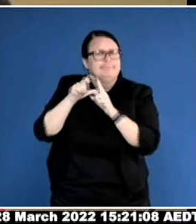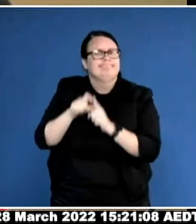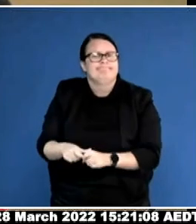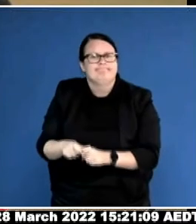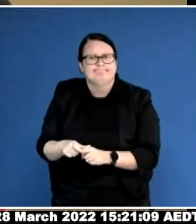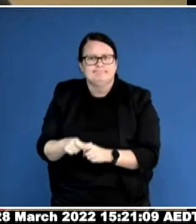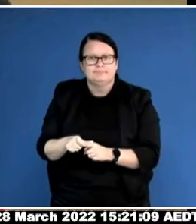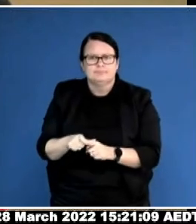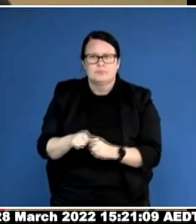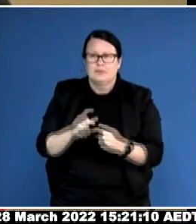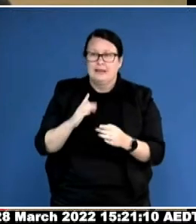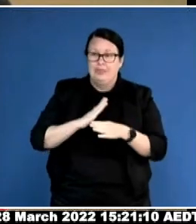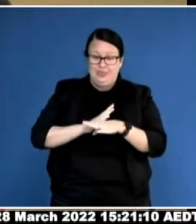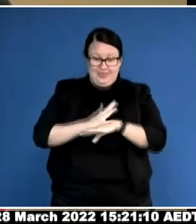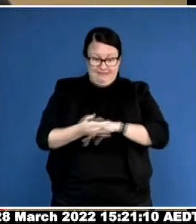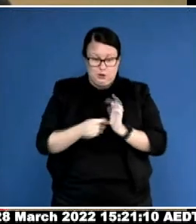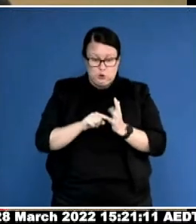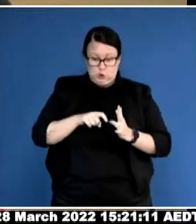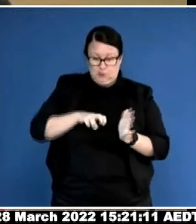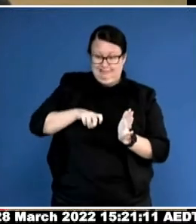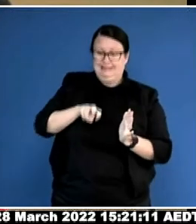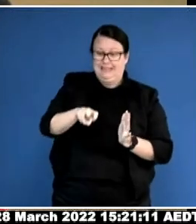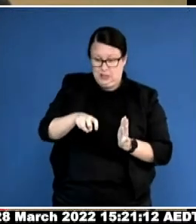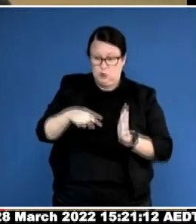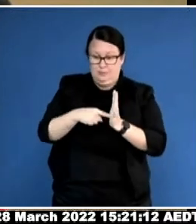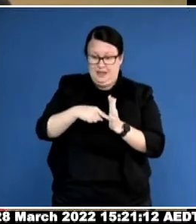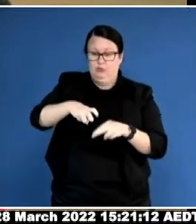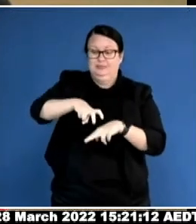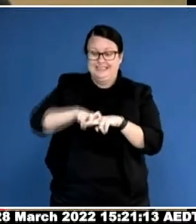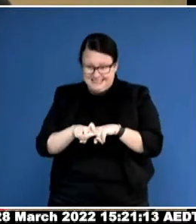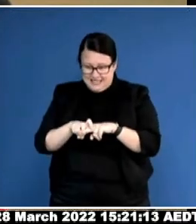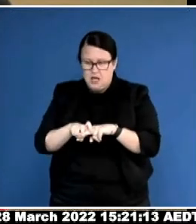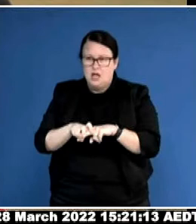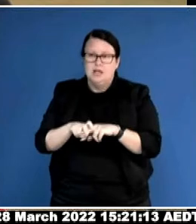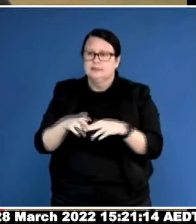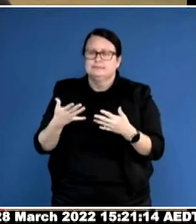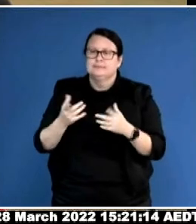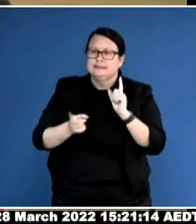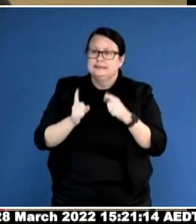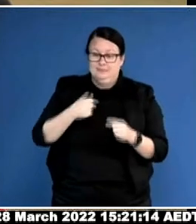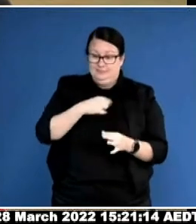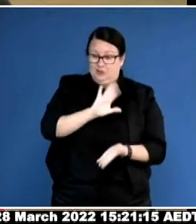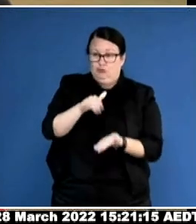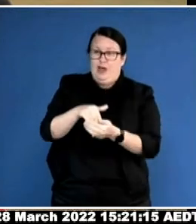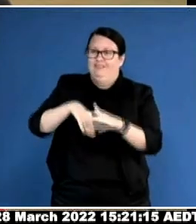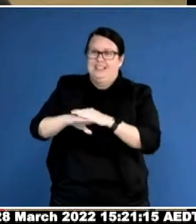The physical effort that it took to get to the bathroom would mean that I would experience incontinence. It was very